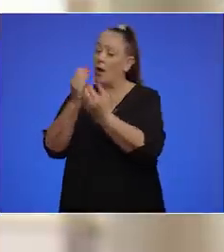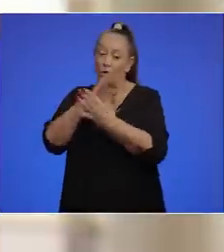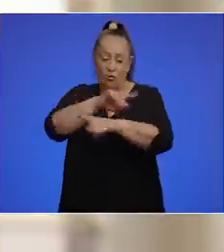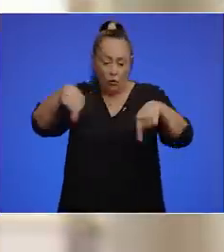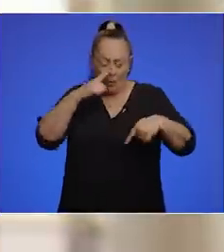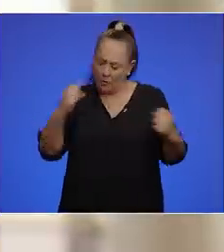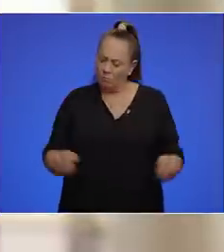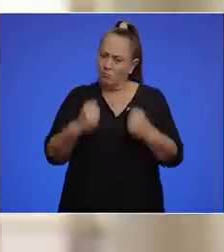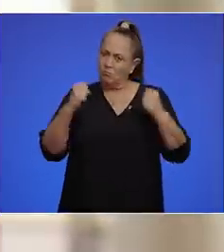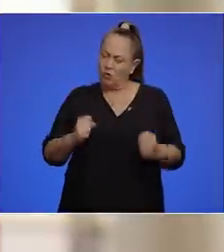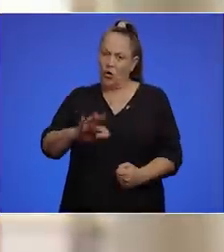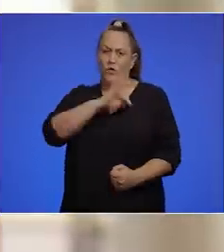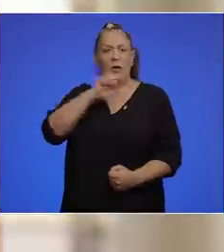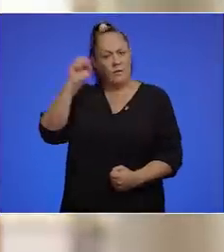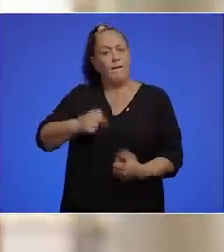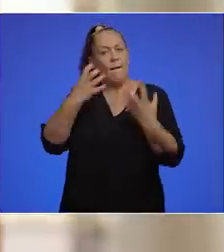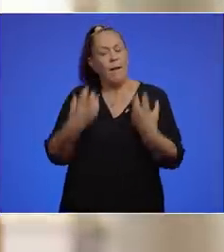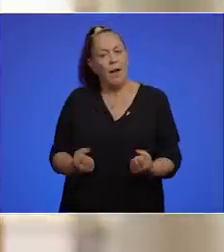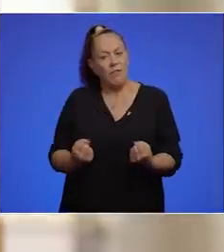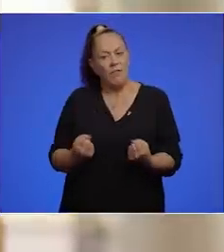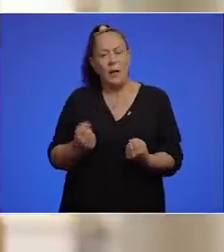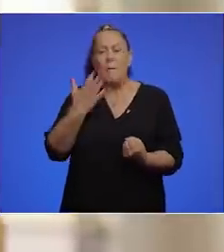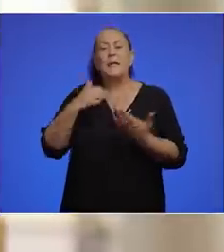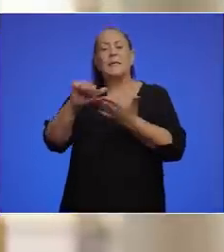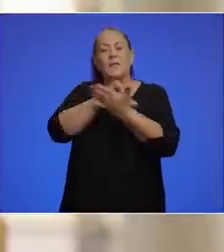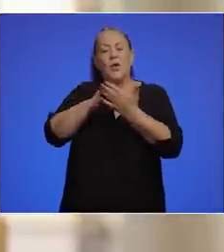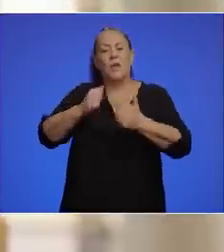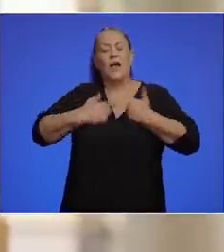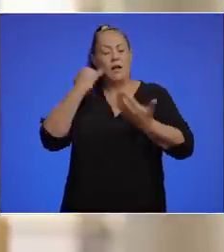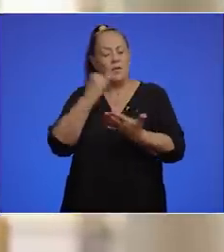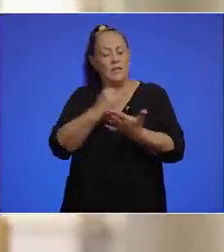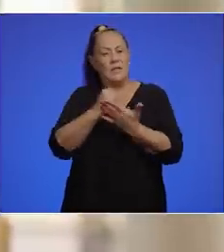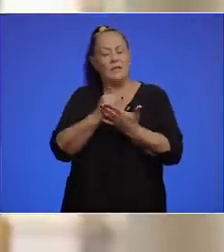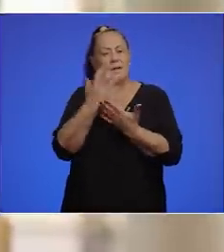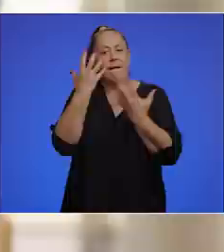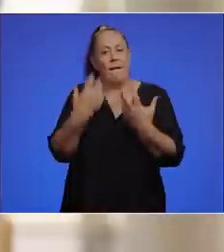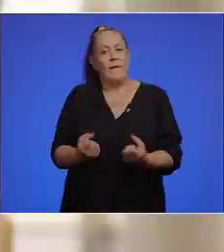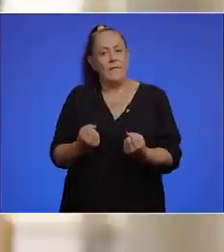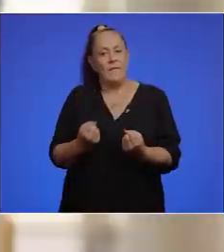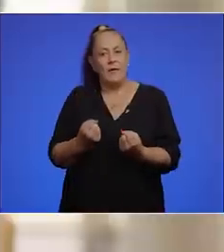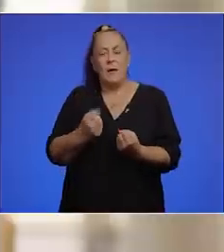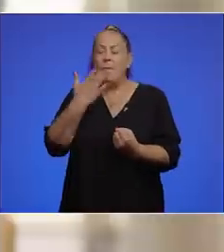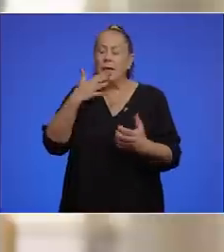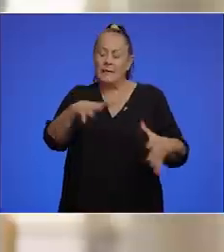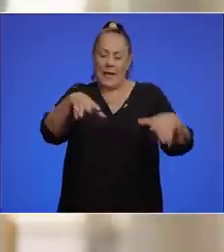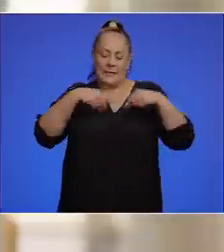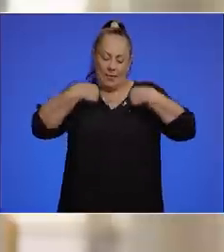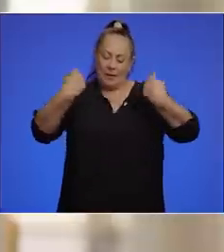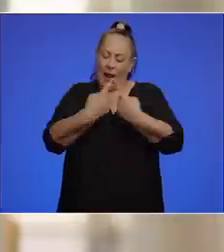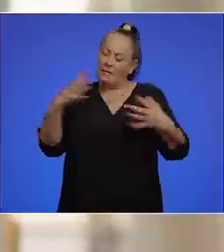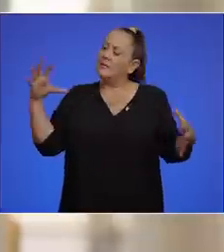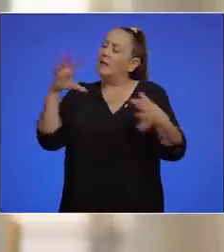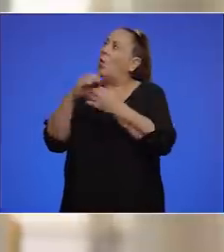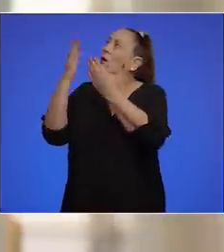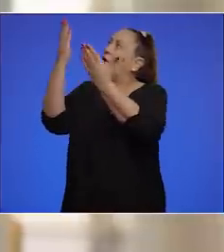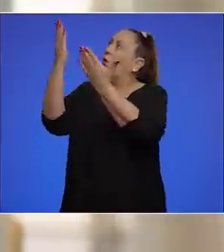they are a headstrong people, but forgive us our faults and our sins and adopt us as your